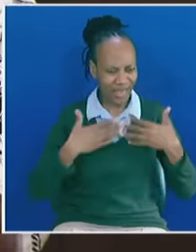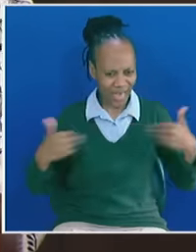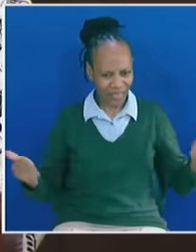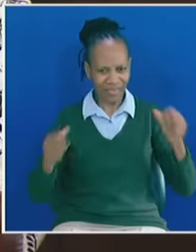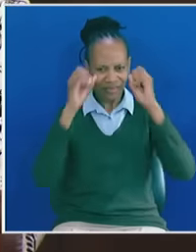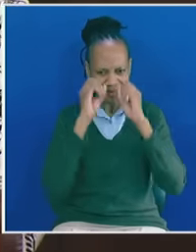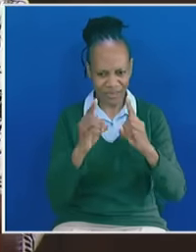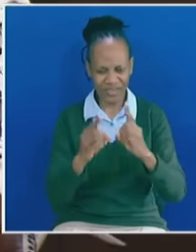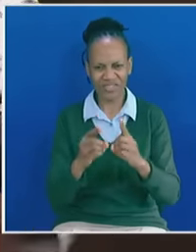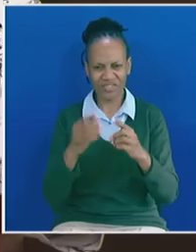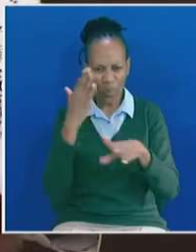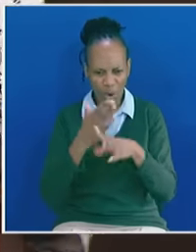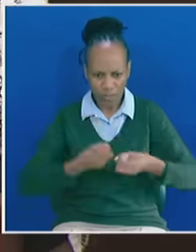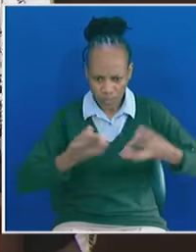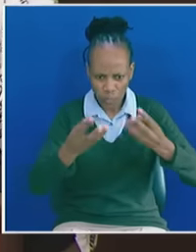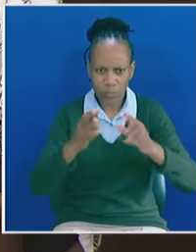creation.